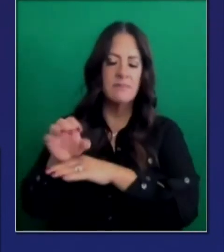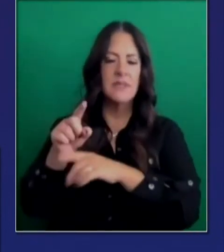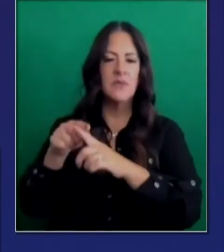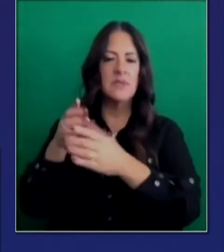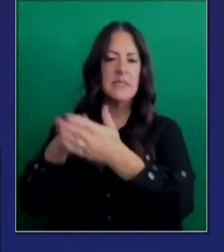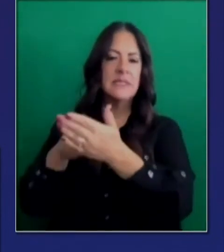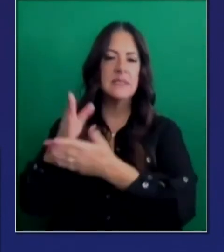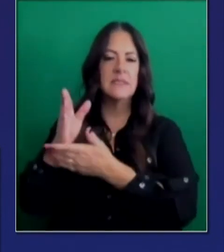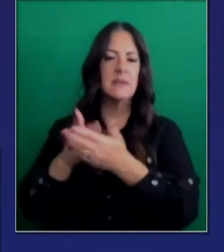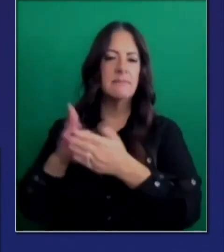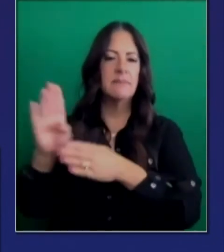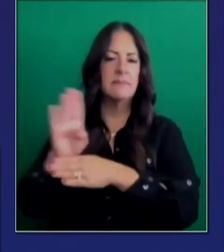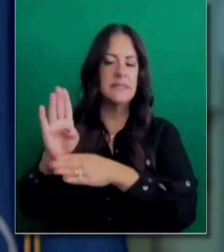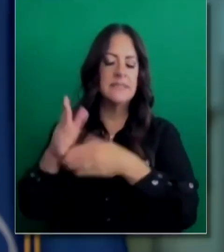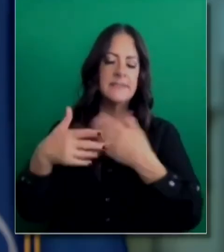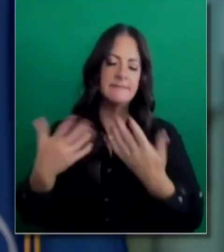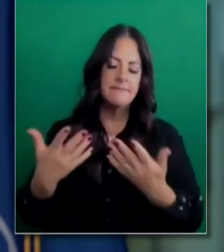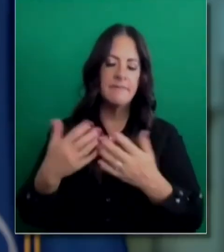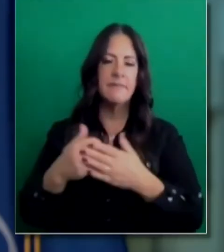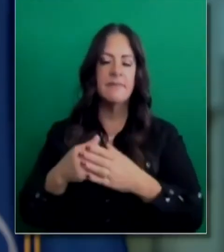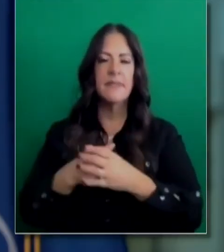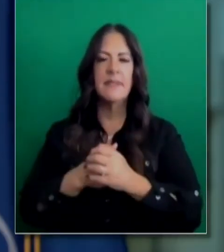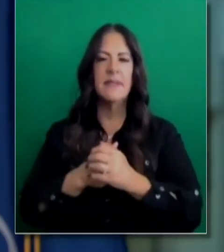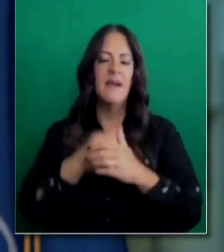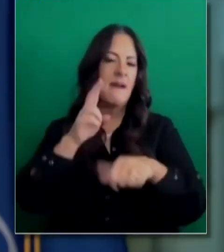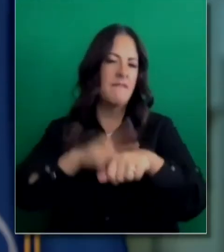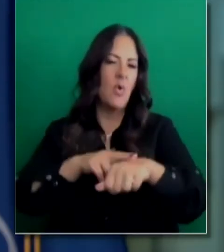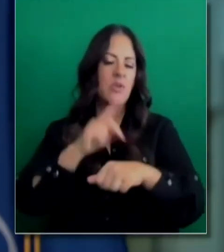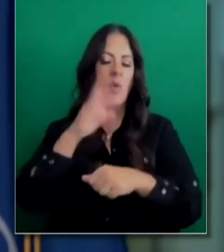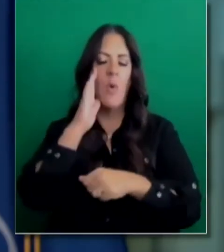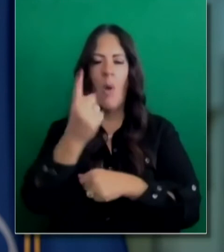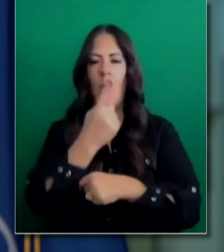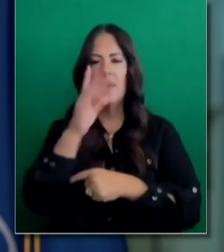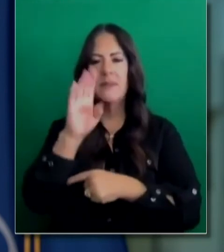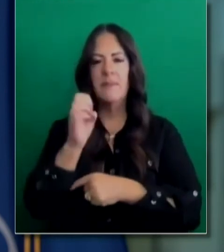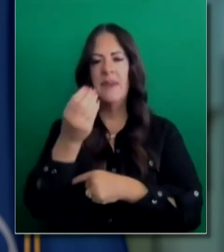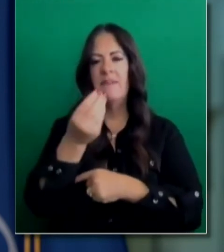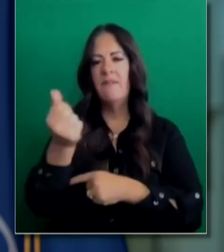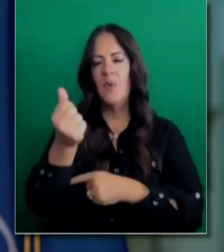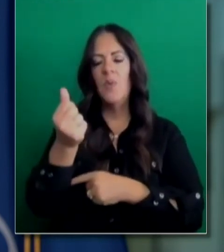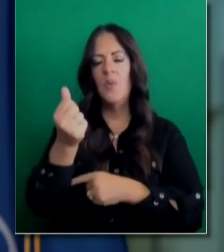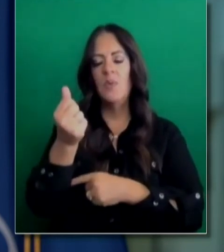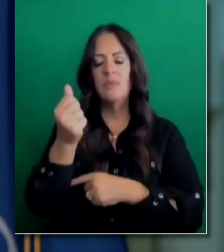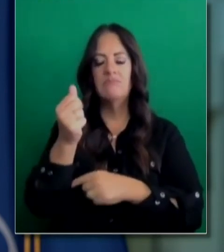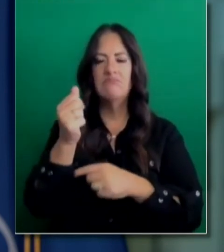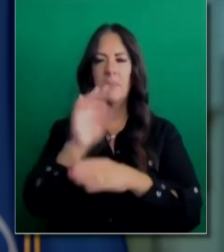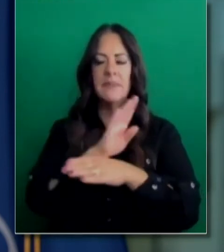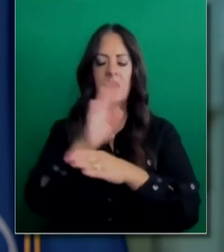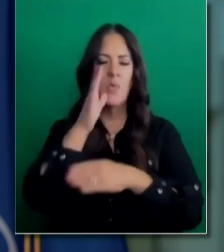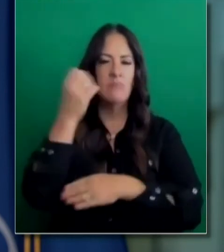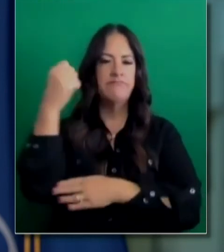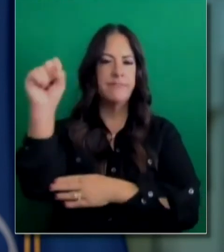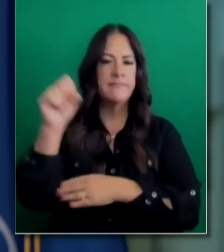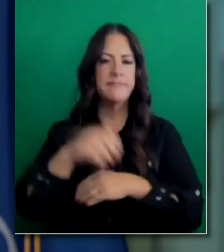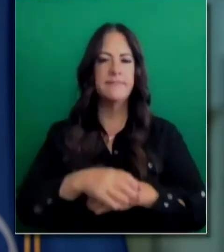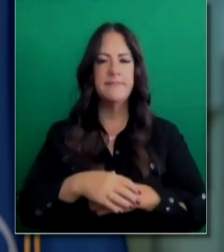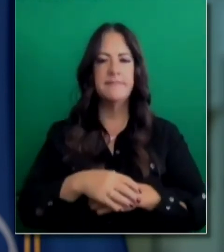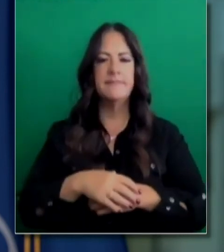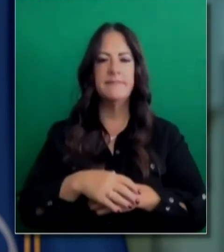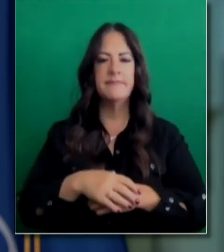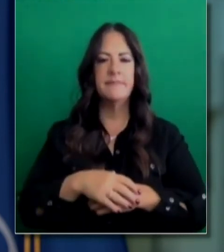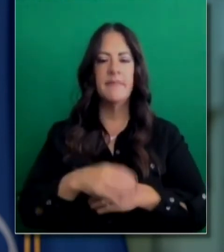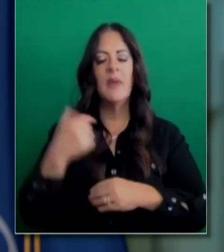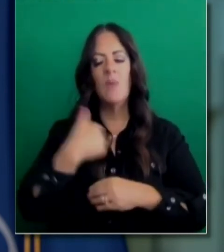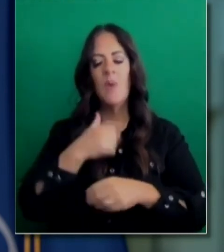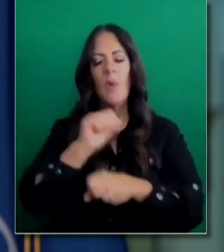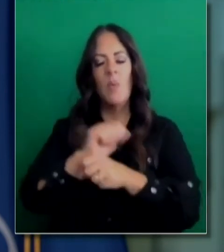outliers, unquestionably, and working with our local partners as the tip of the spear in terms of that enforcement, we try